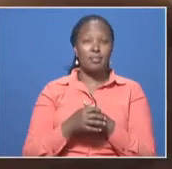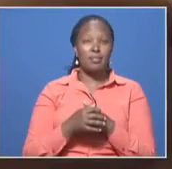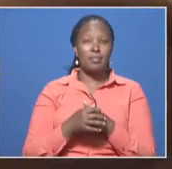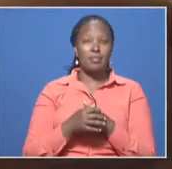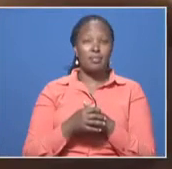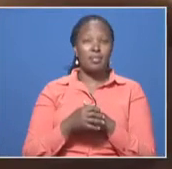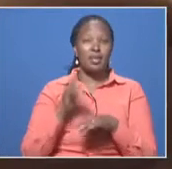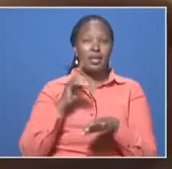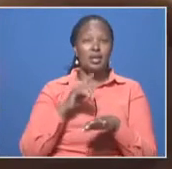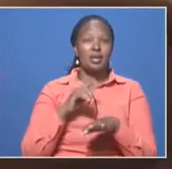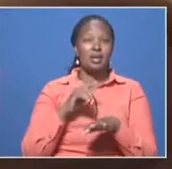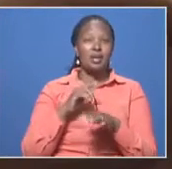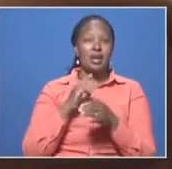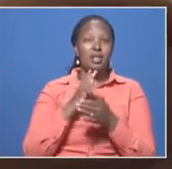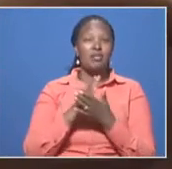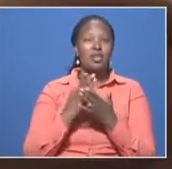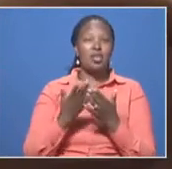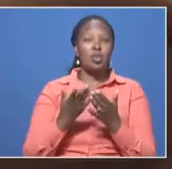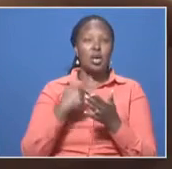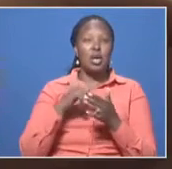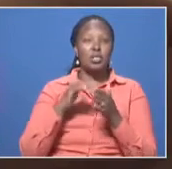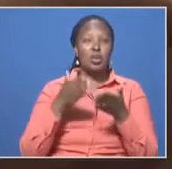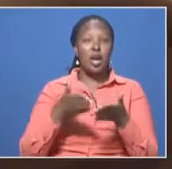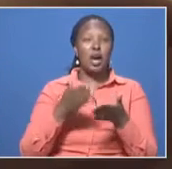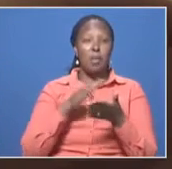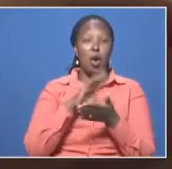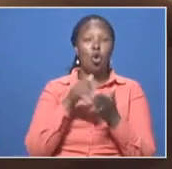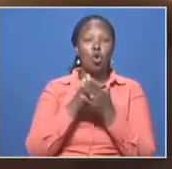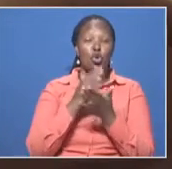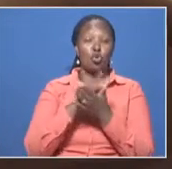Well, you see, the fact that we are here, we are Kenyans,